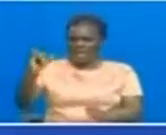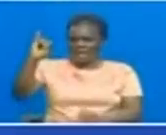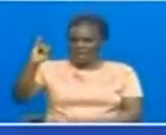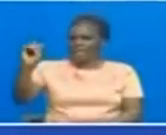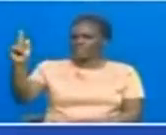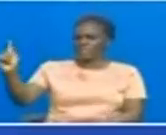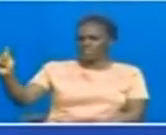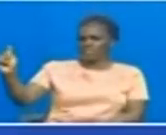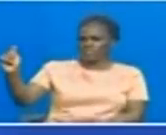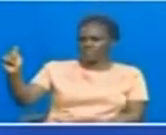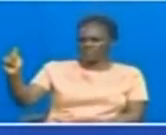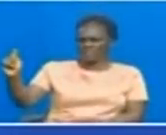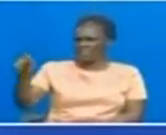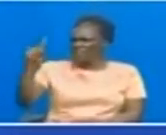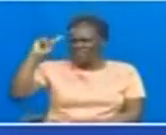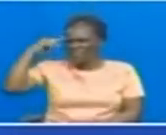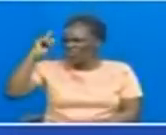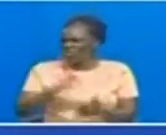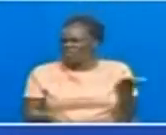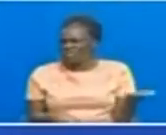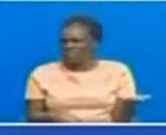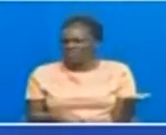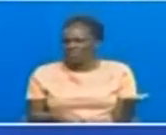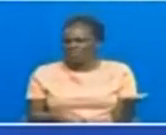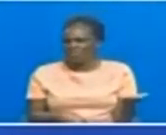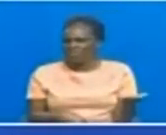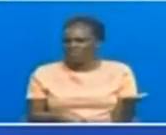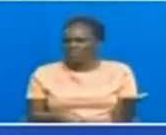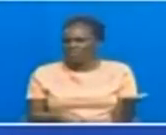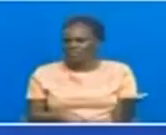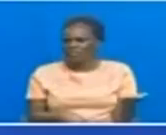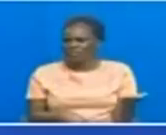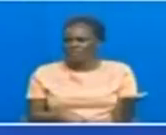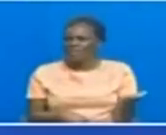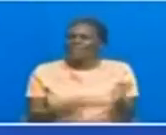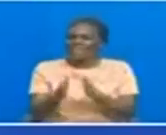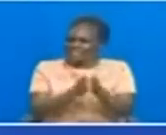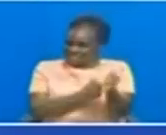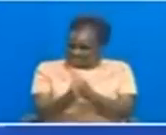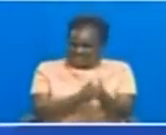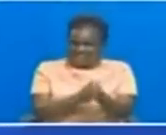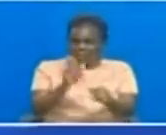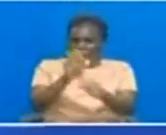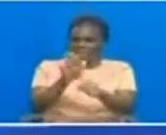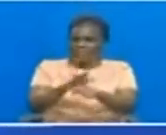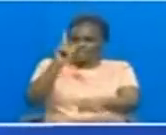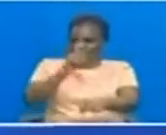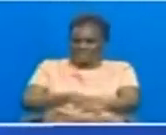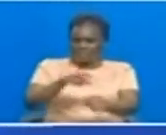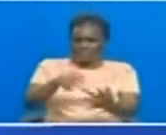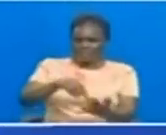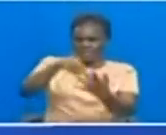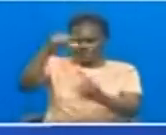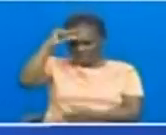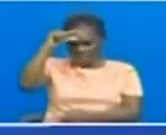section. Uh-huh. And what does he think of it? He or she think of it? It's quite very interesting. Because most of the times, especially these public,